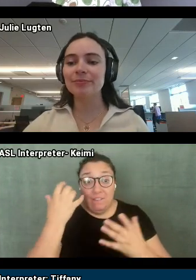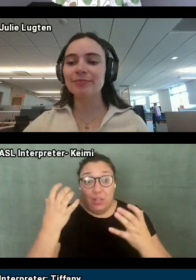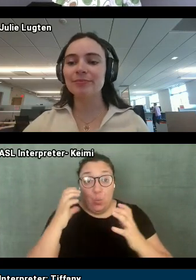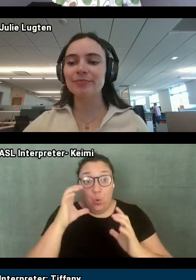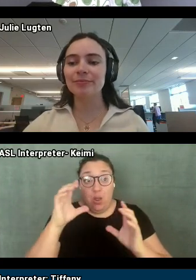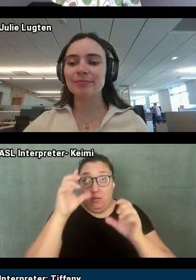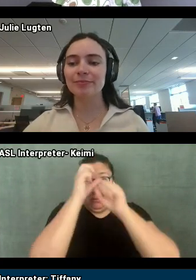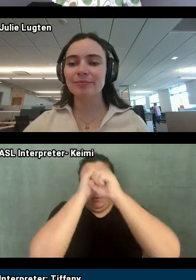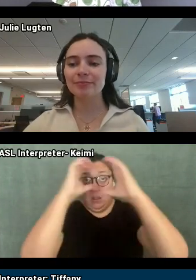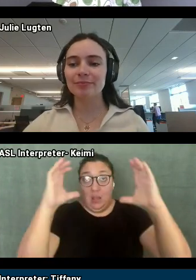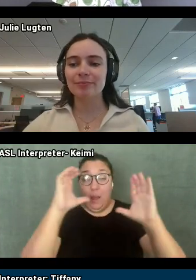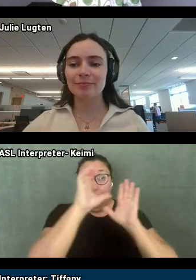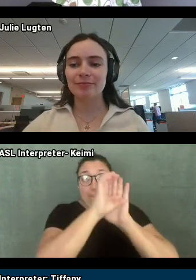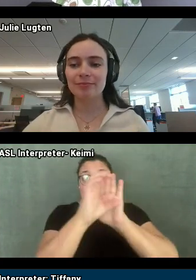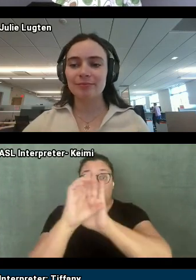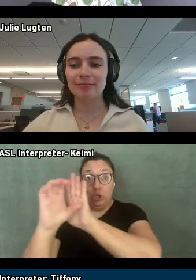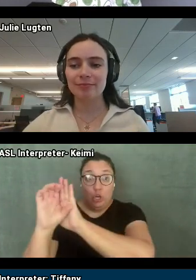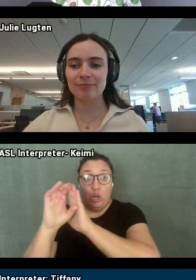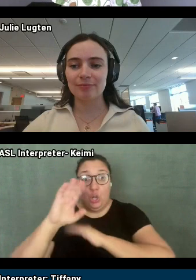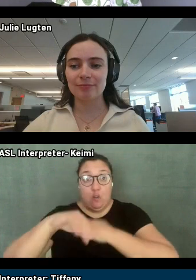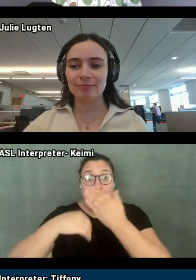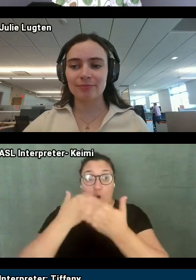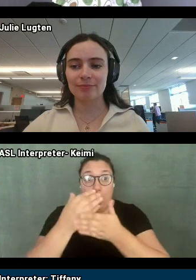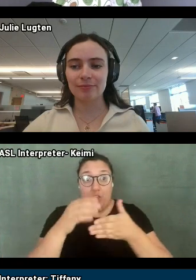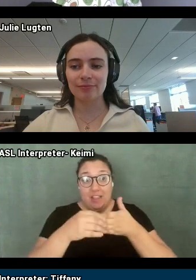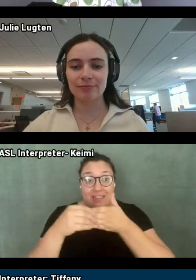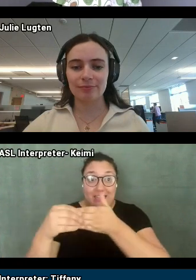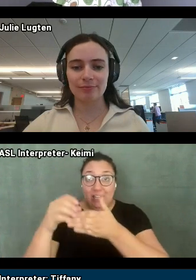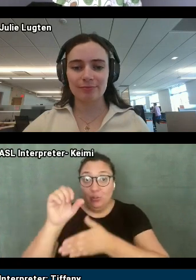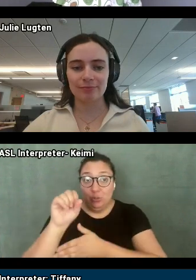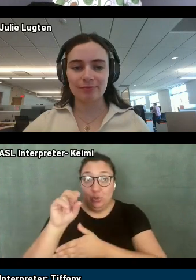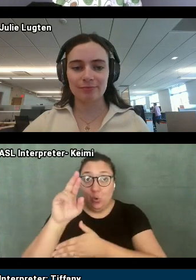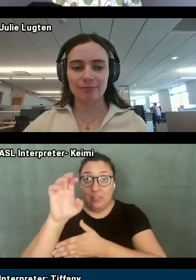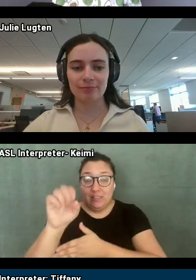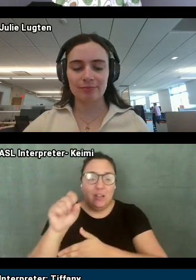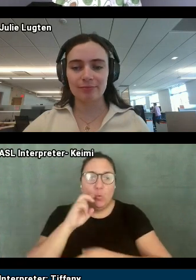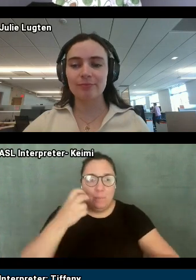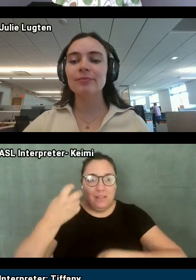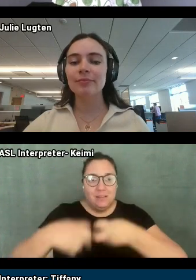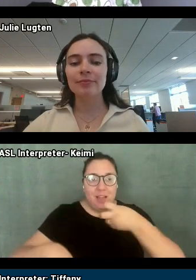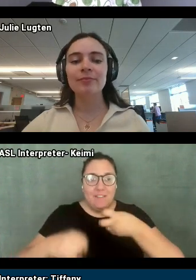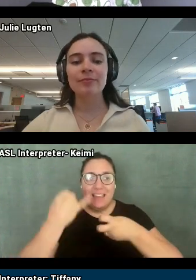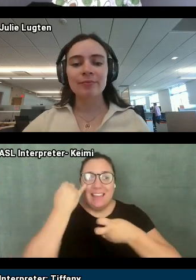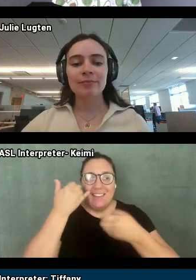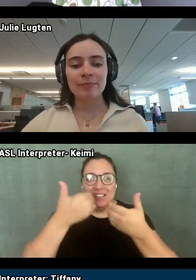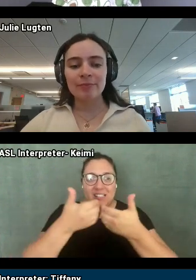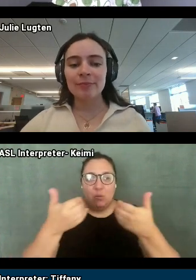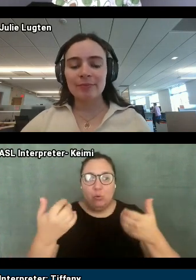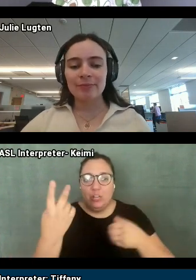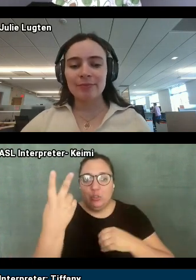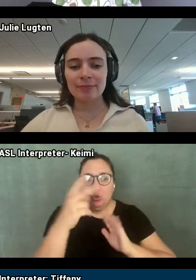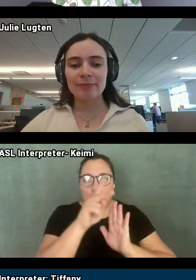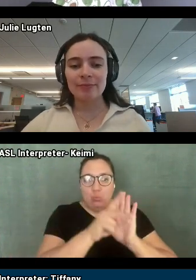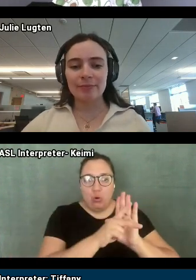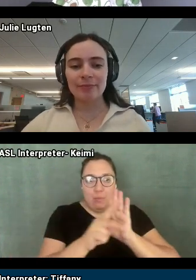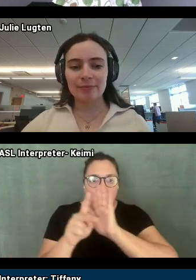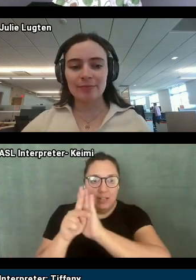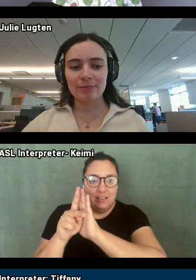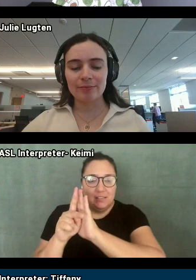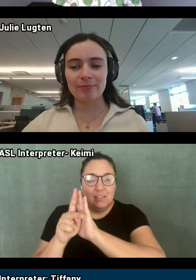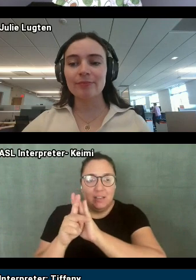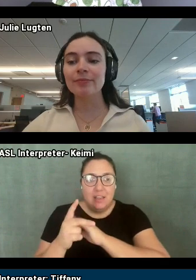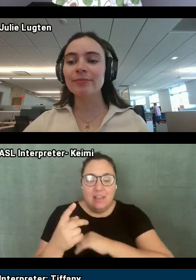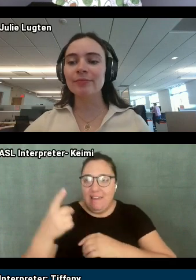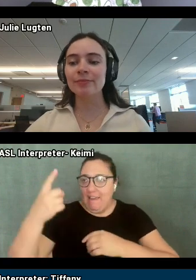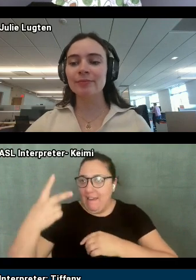the database, you can't get that if they're split into 2 properties and half of the records have a blank in this property and half the records